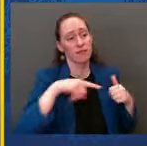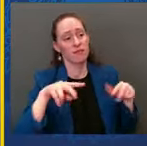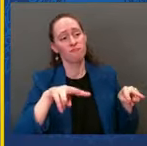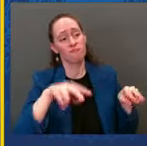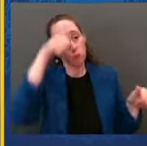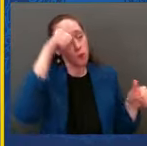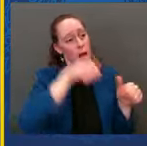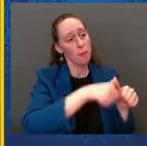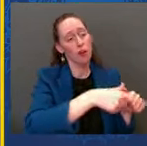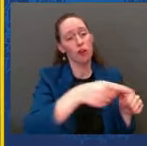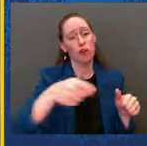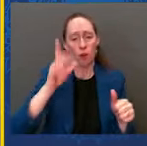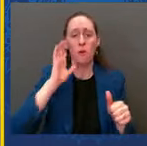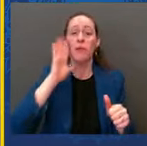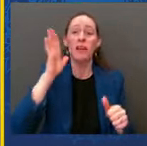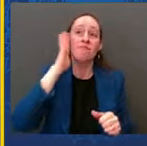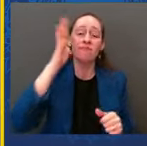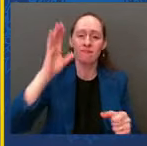to the other.